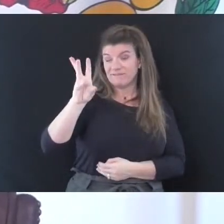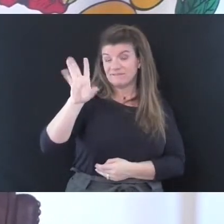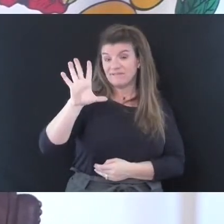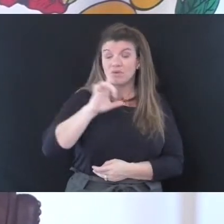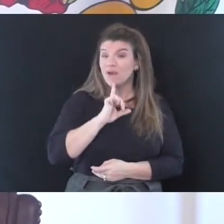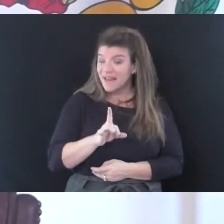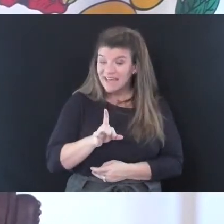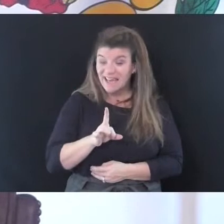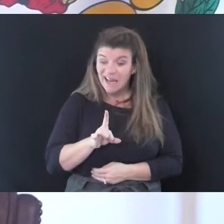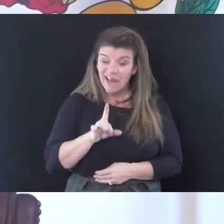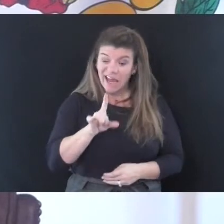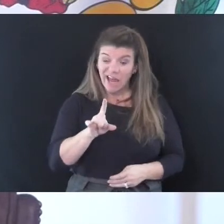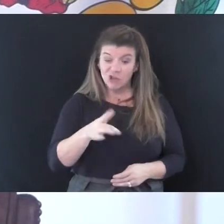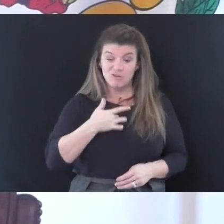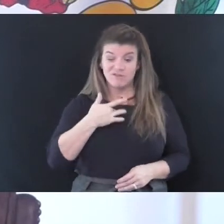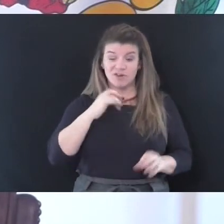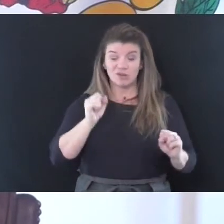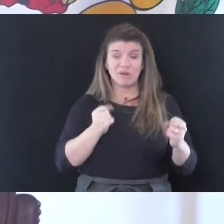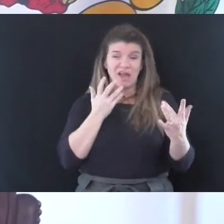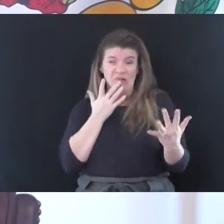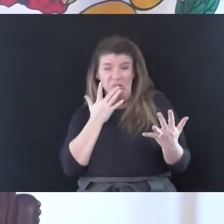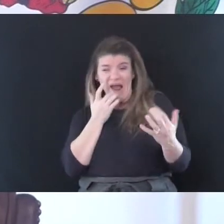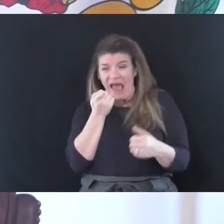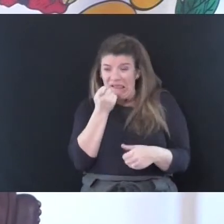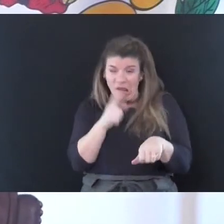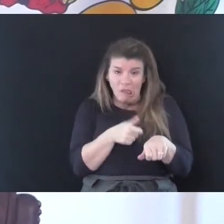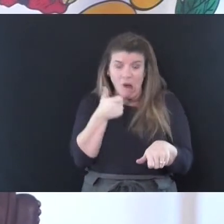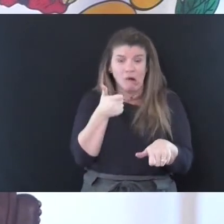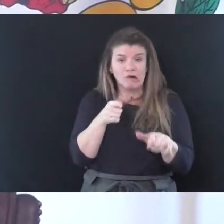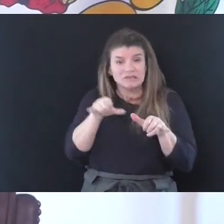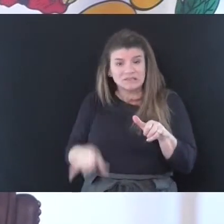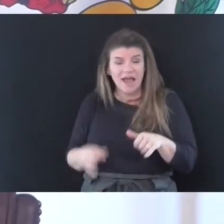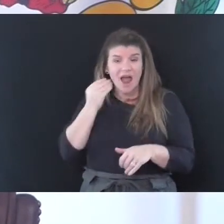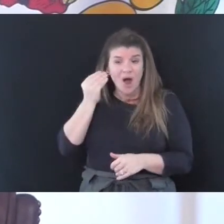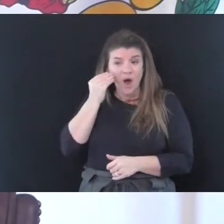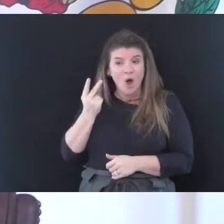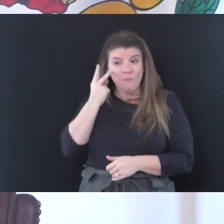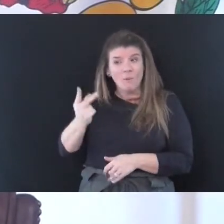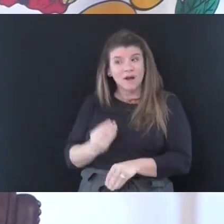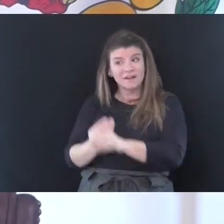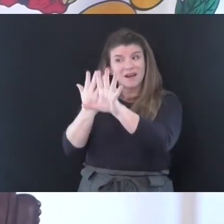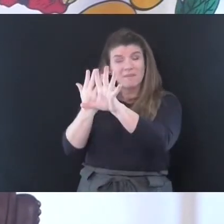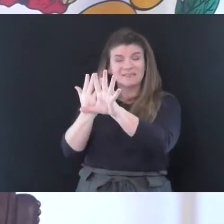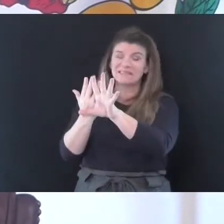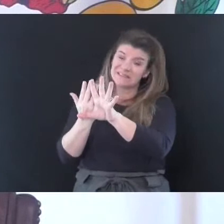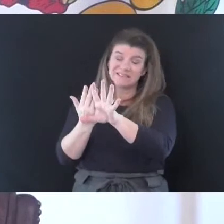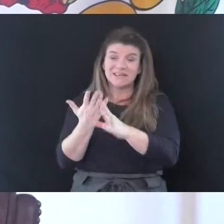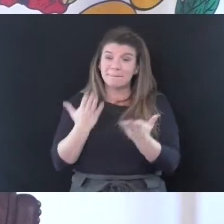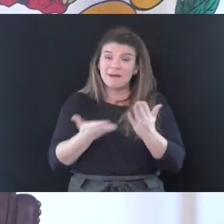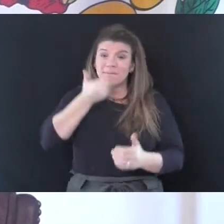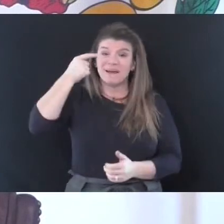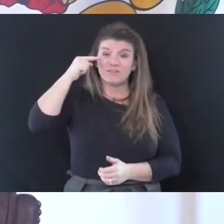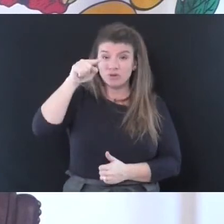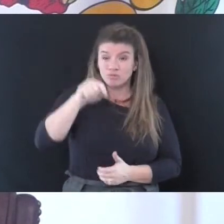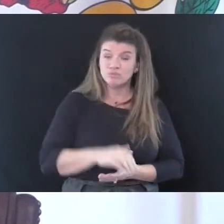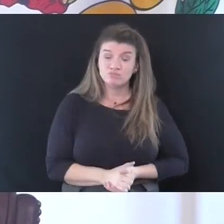everything, and you can just hold off just a little while and you can get your services online or whatever like that, maybe the thing to do. From